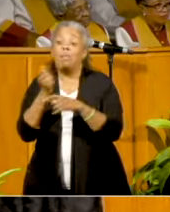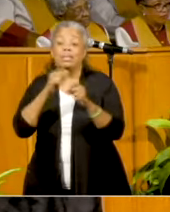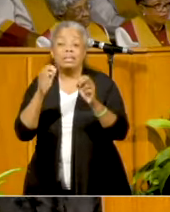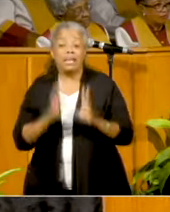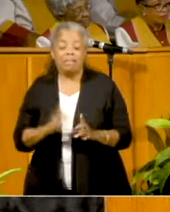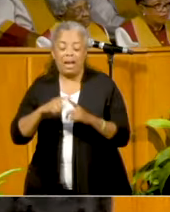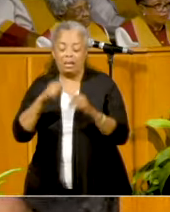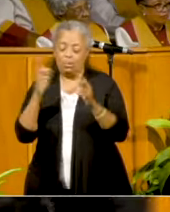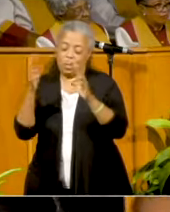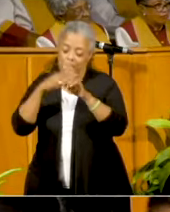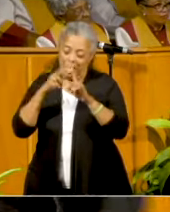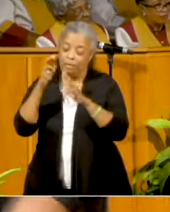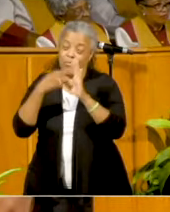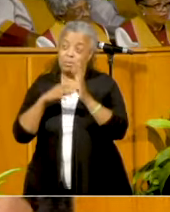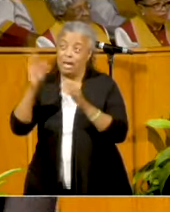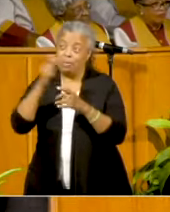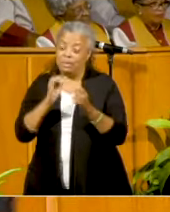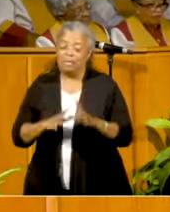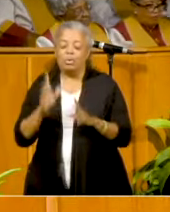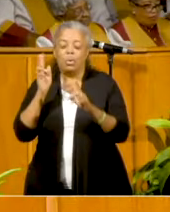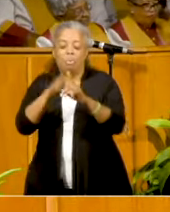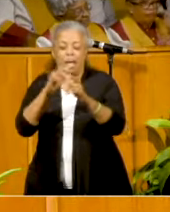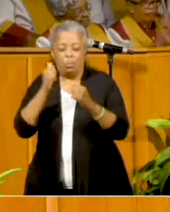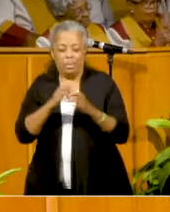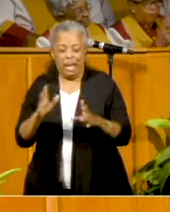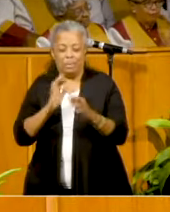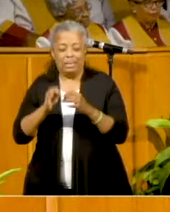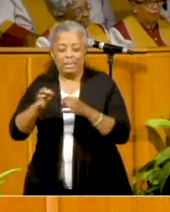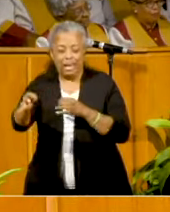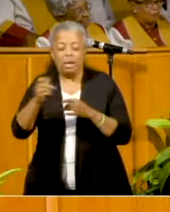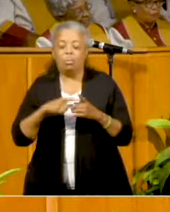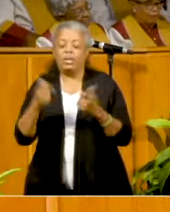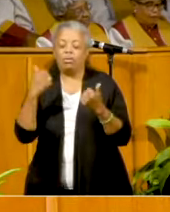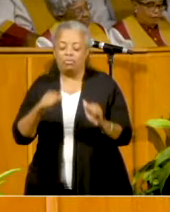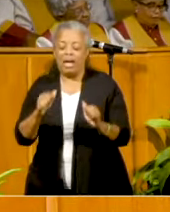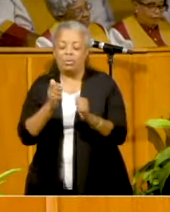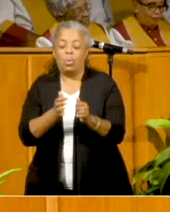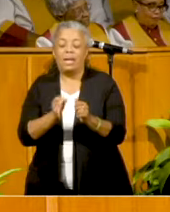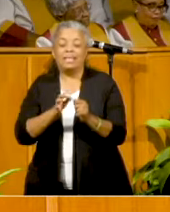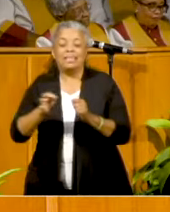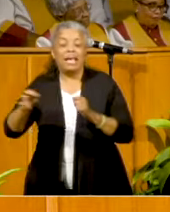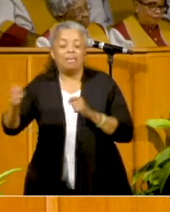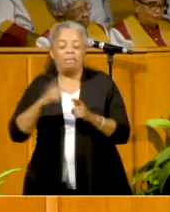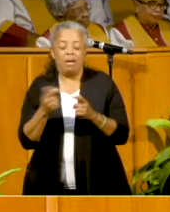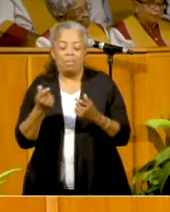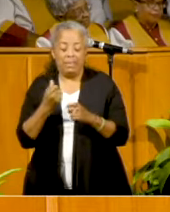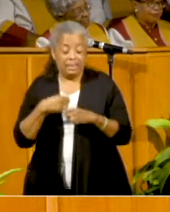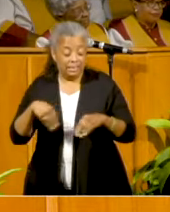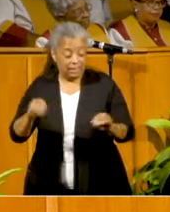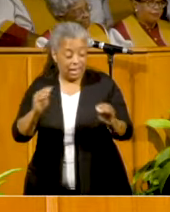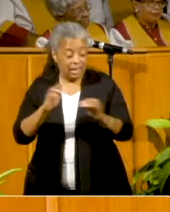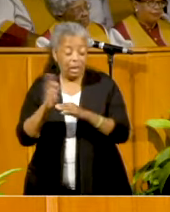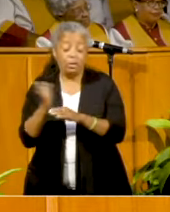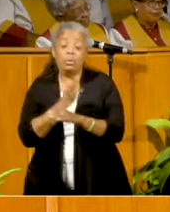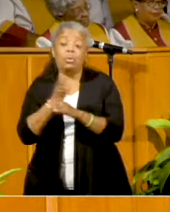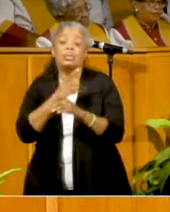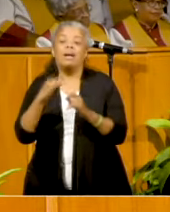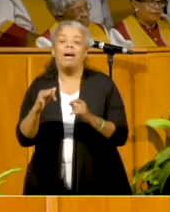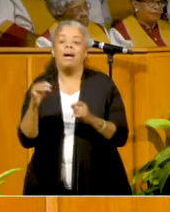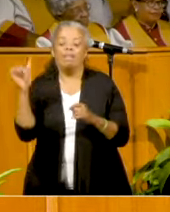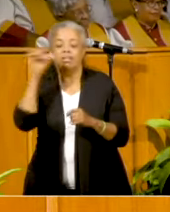Savior and to apply them without delay. We engage to abstain from the sale and use